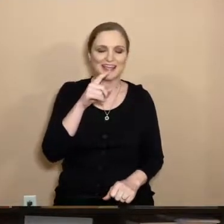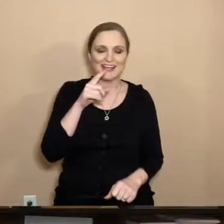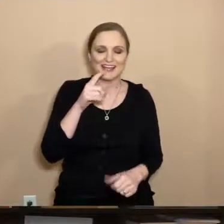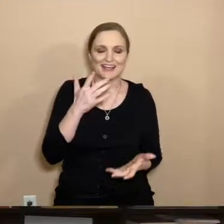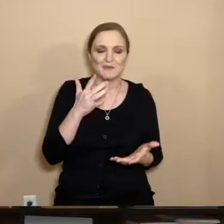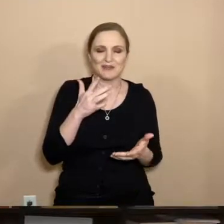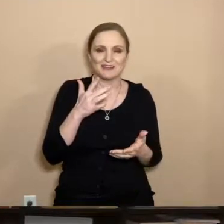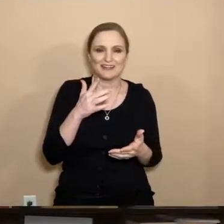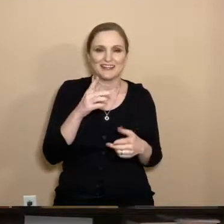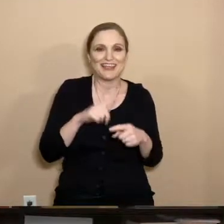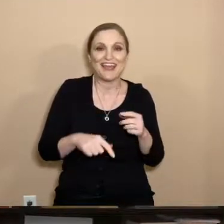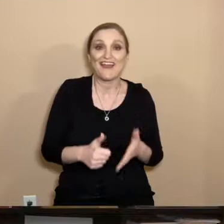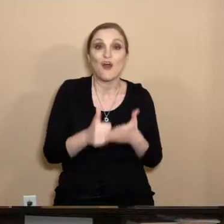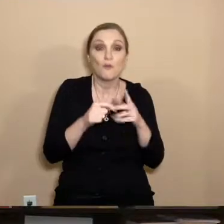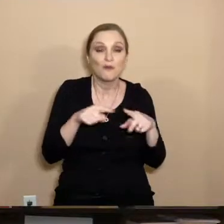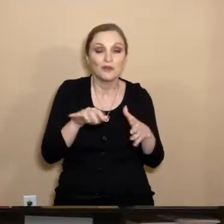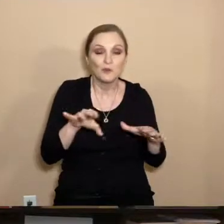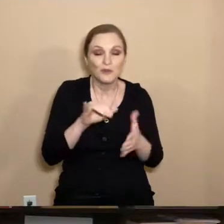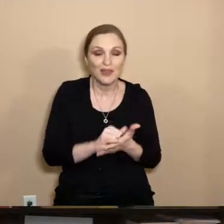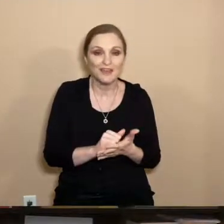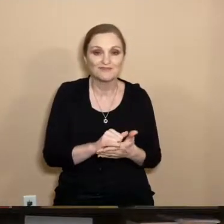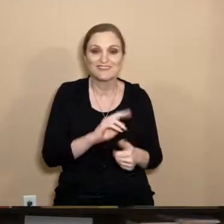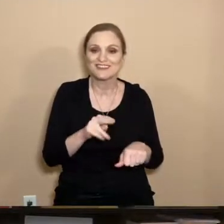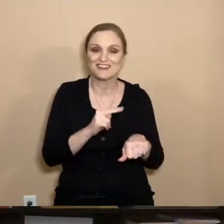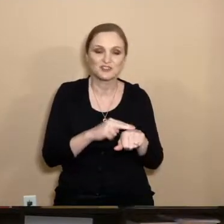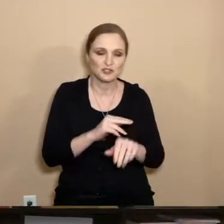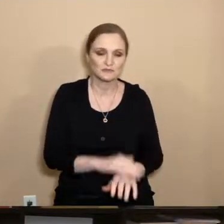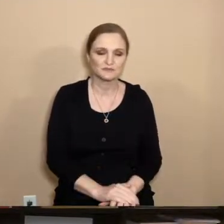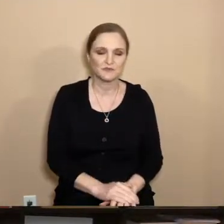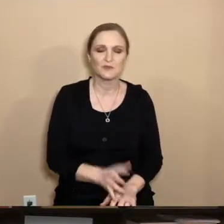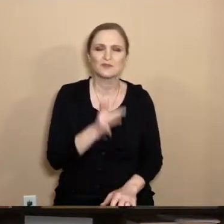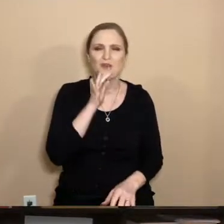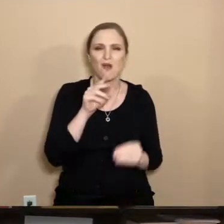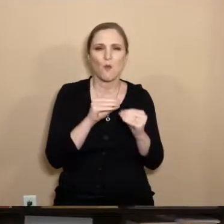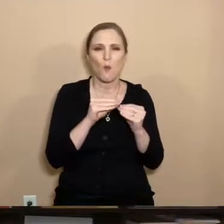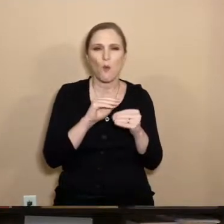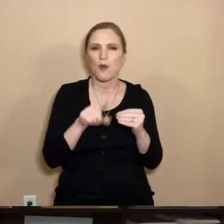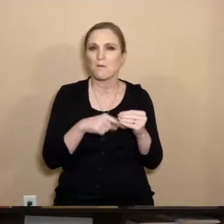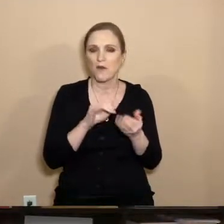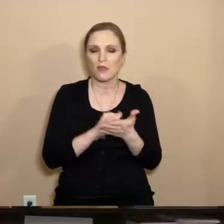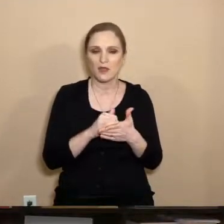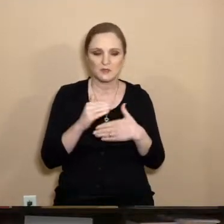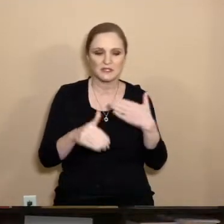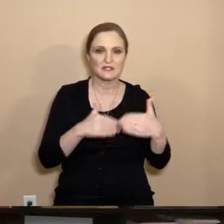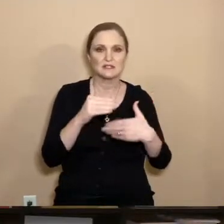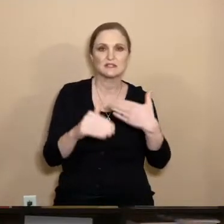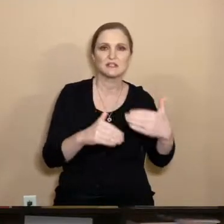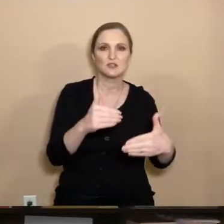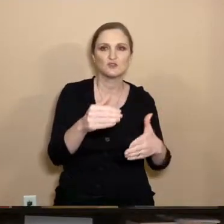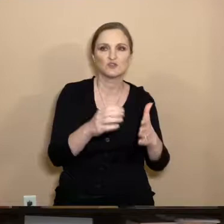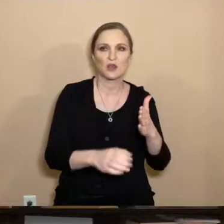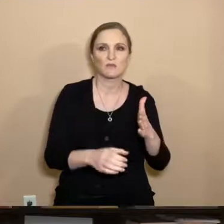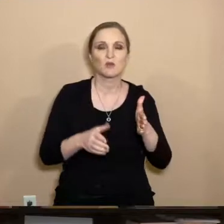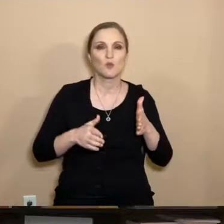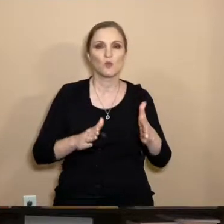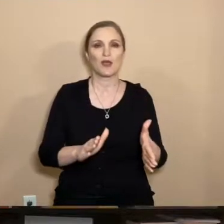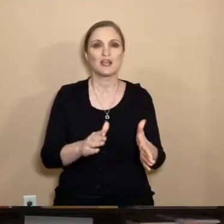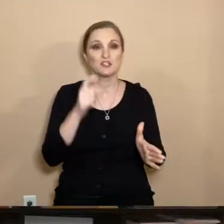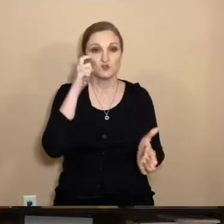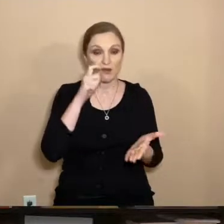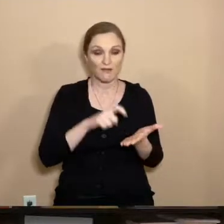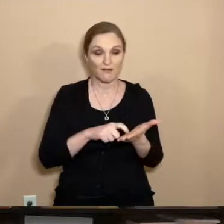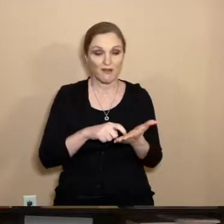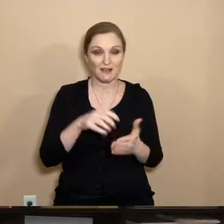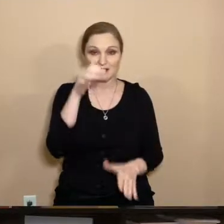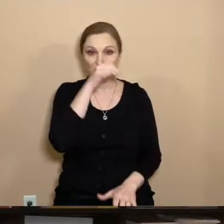that because that is his nature. And we'll talk more about that as we go along through this this chapter about ways in which you recognize